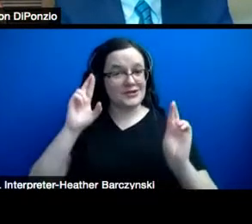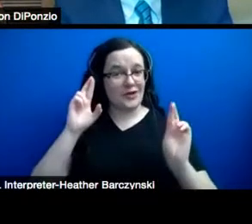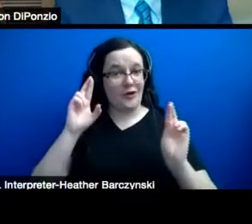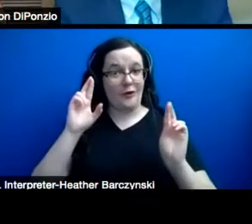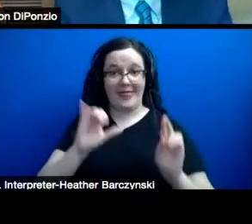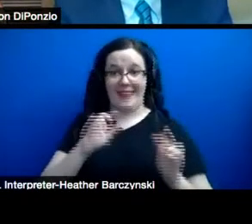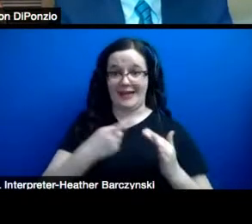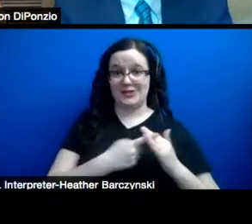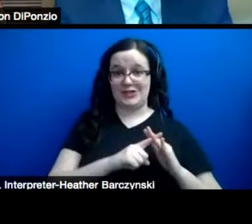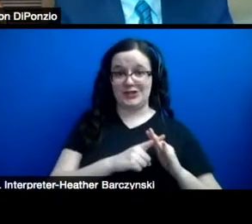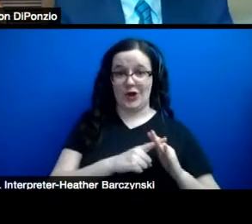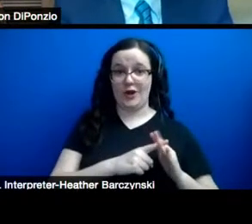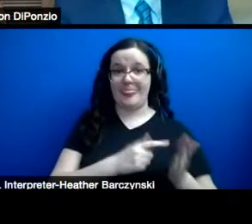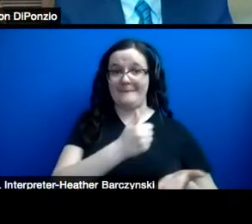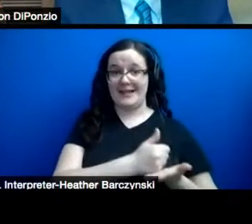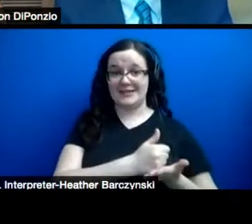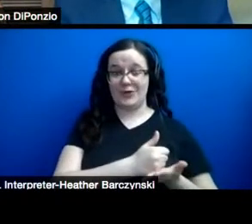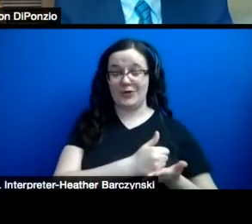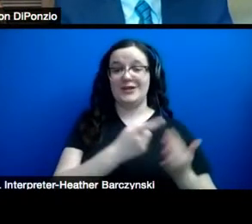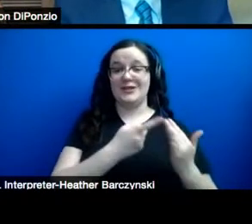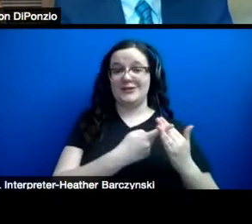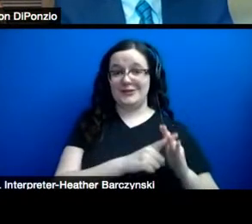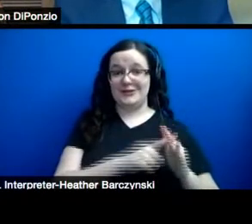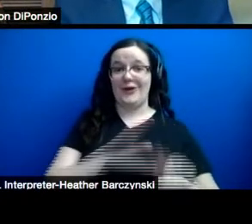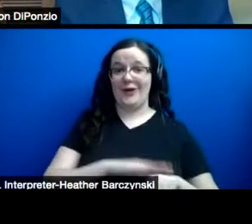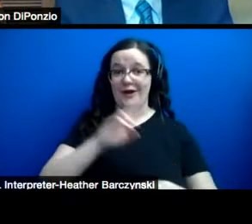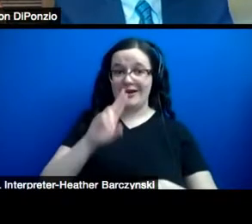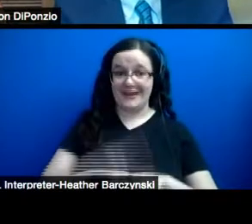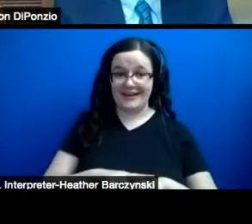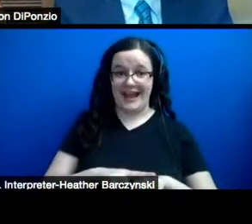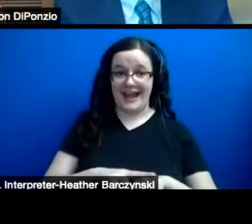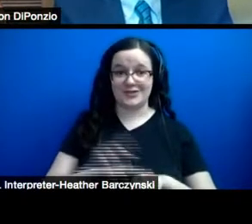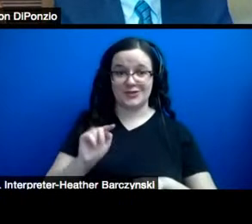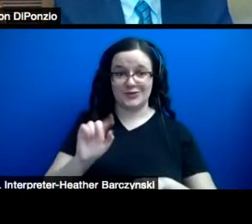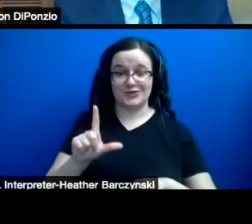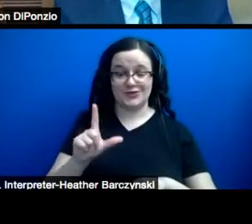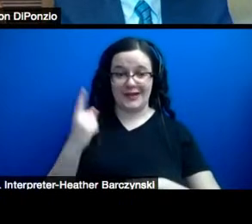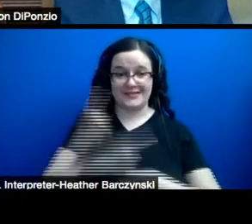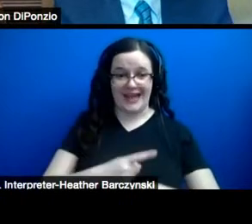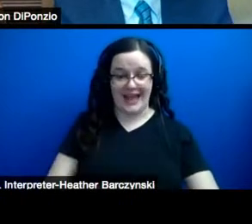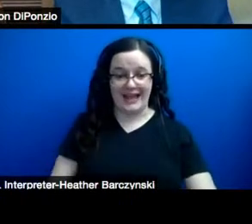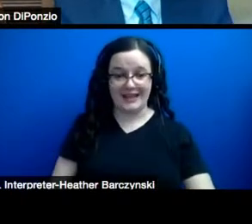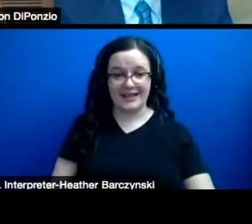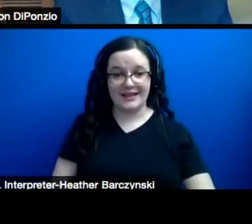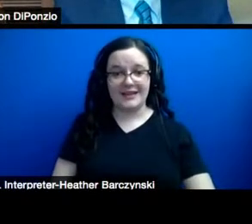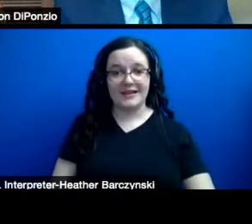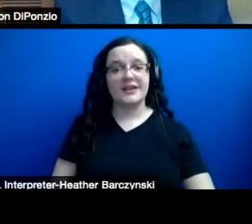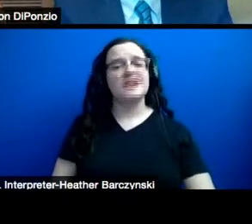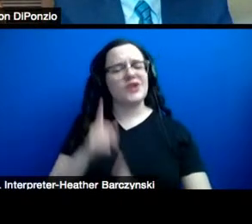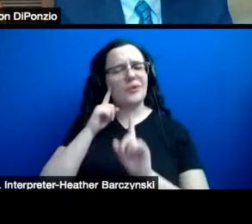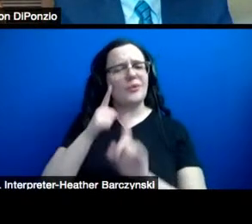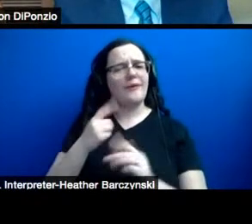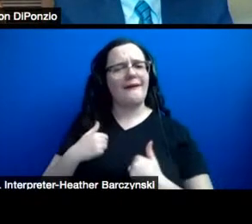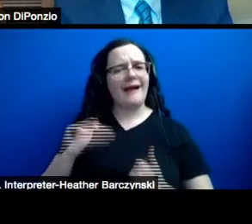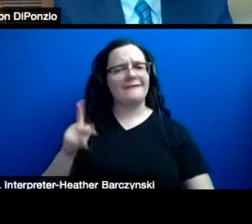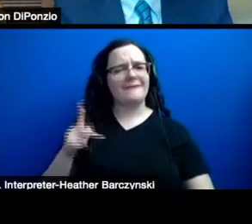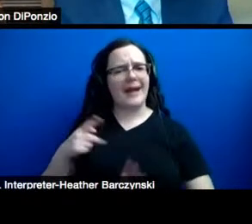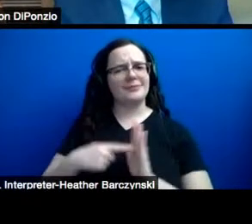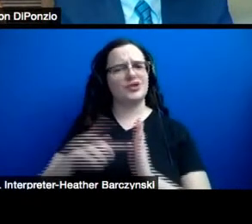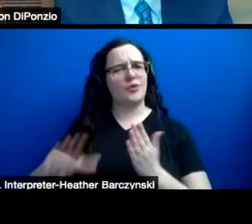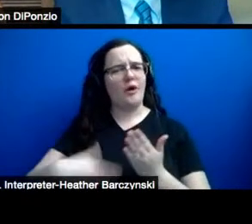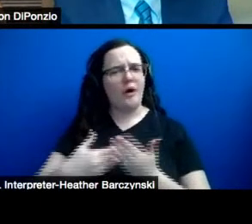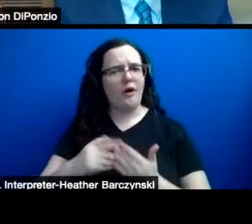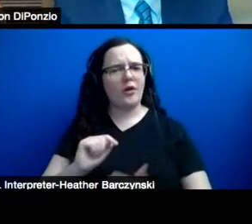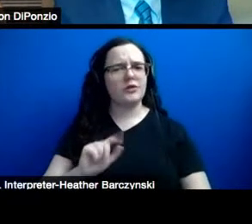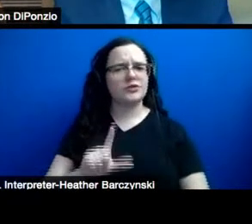Day. Our park superintendent, Matt Beeman, is working to have a map created showing all of our trails and parks in the town of